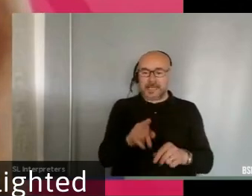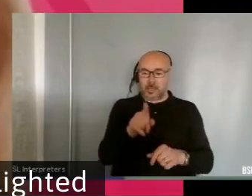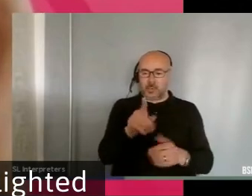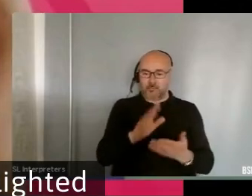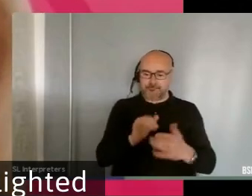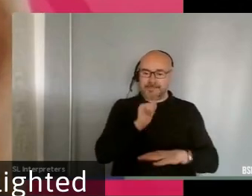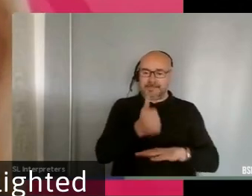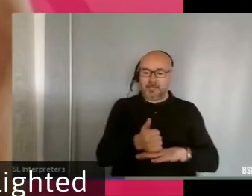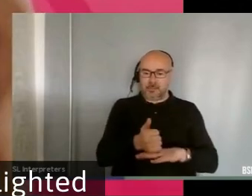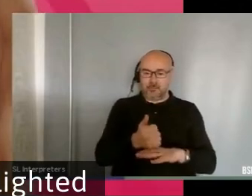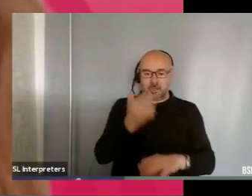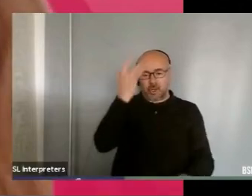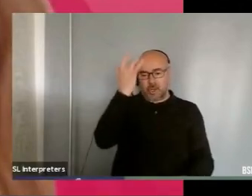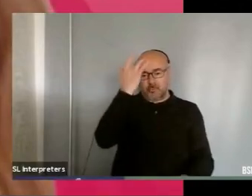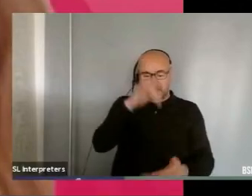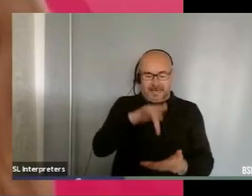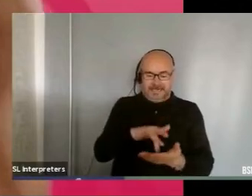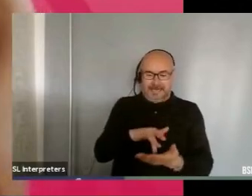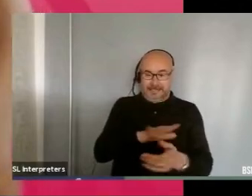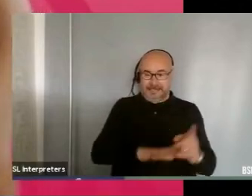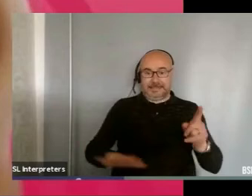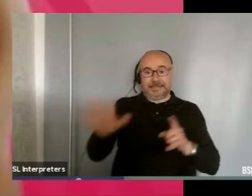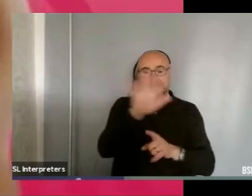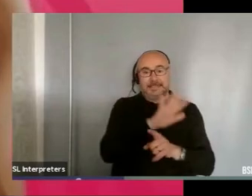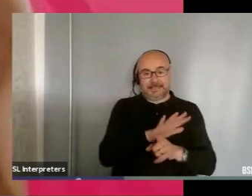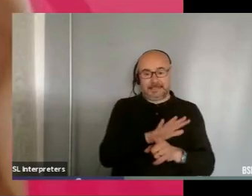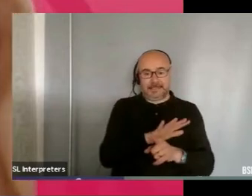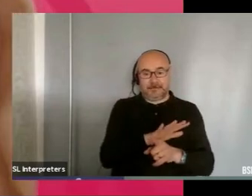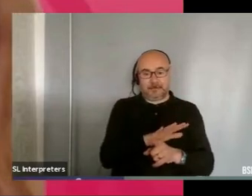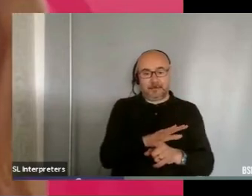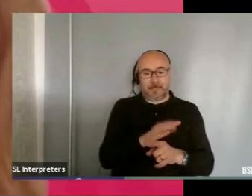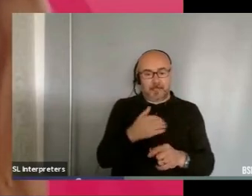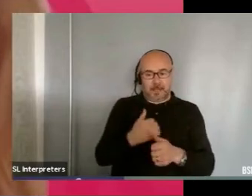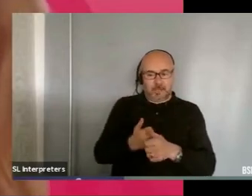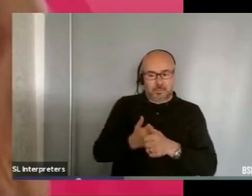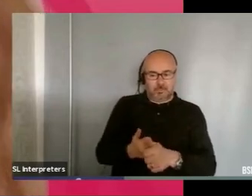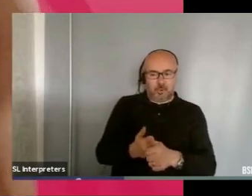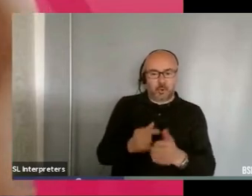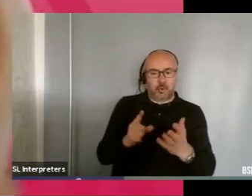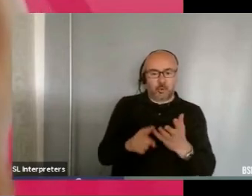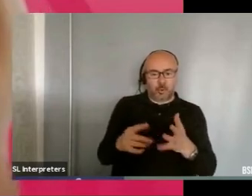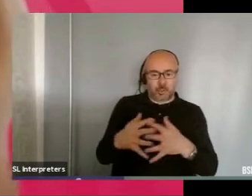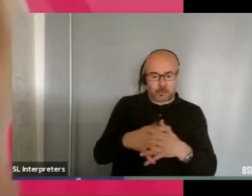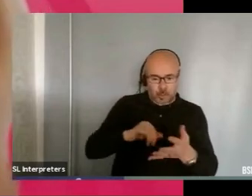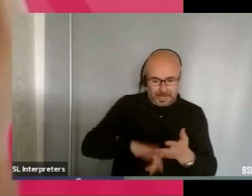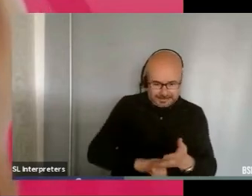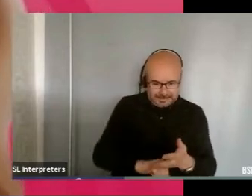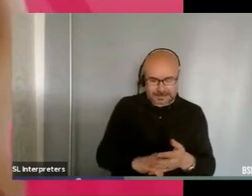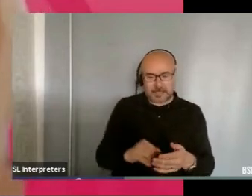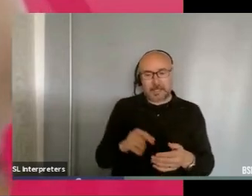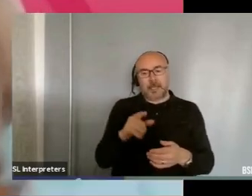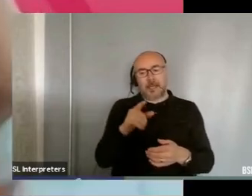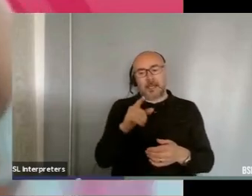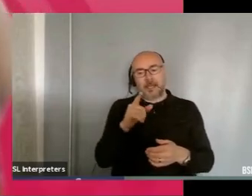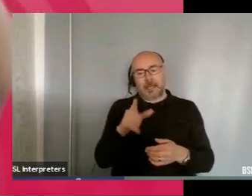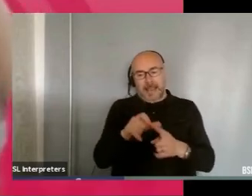the Brain Centre, and was very supportive of UWS and Edinburgh, Craig and Debbie's work around